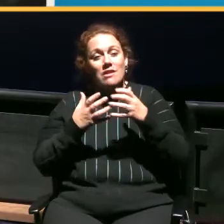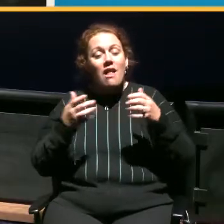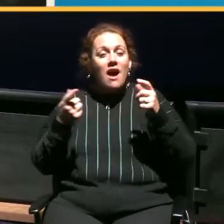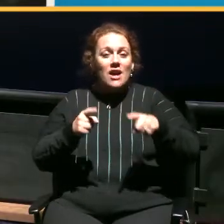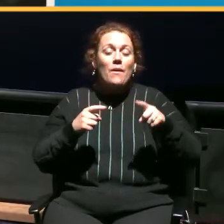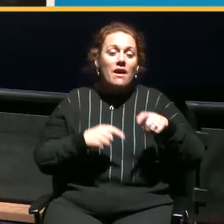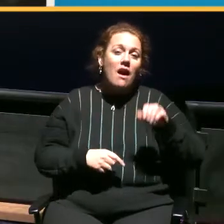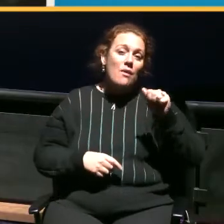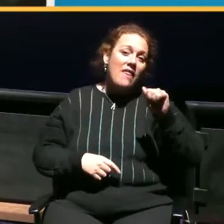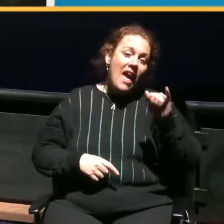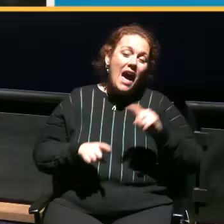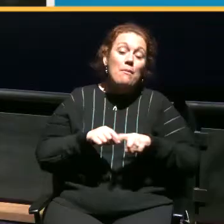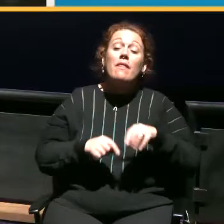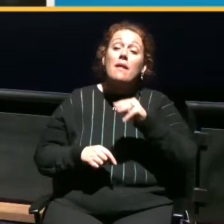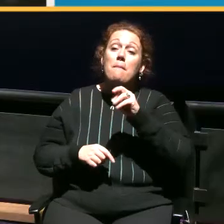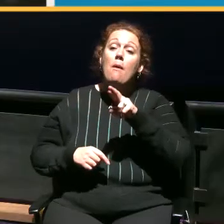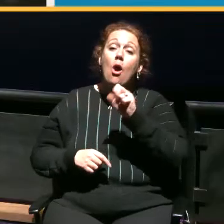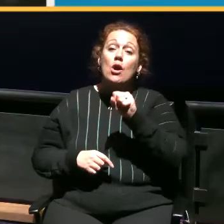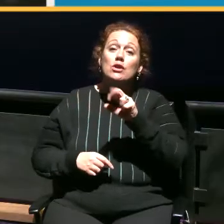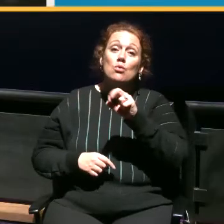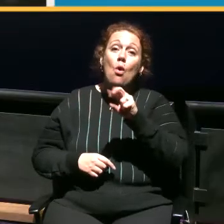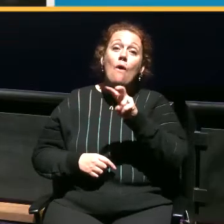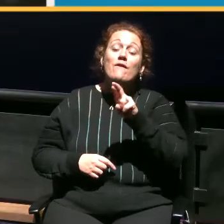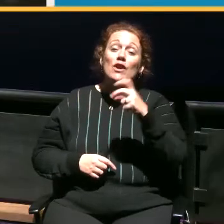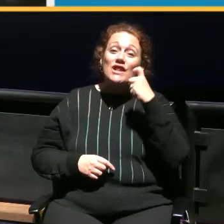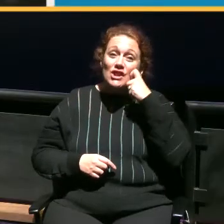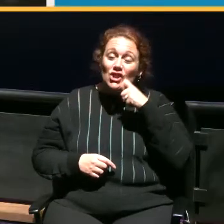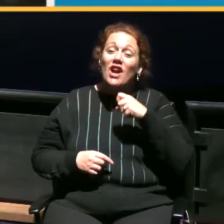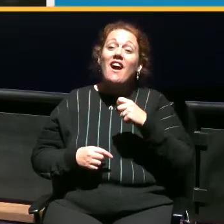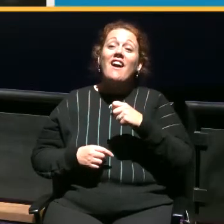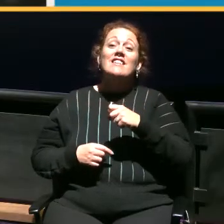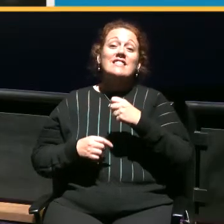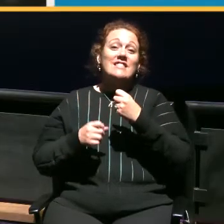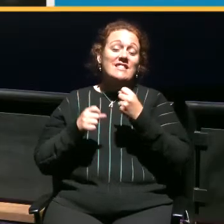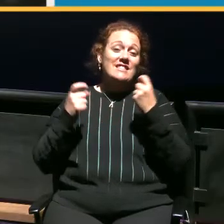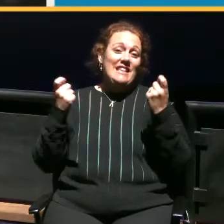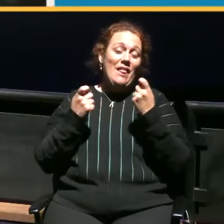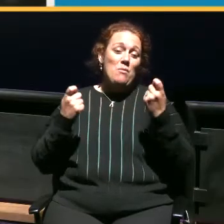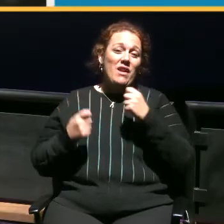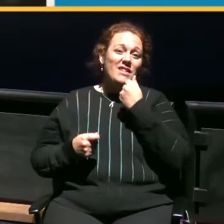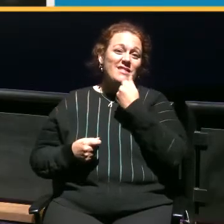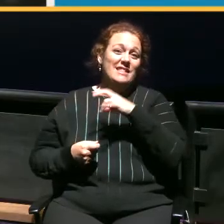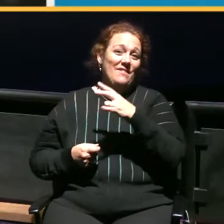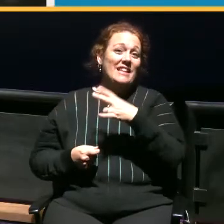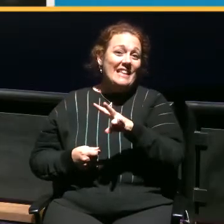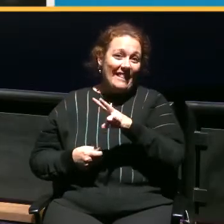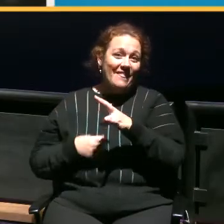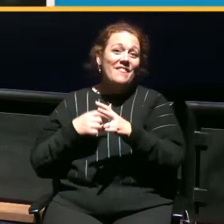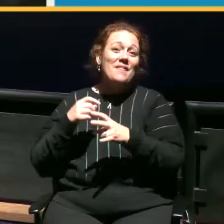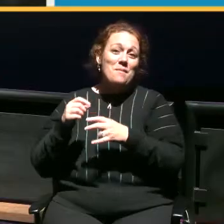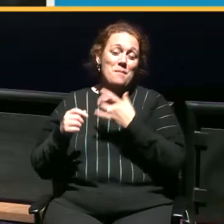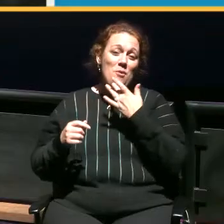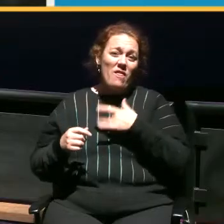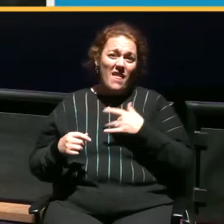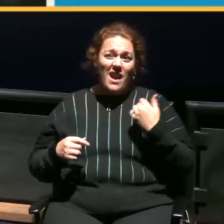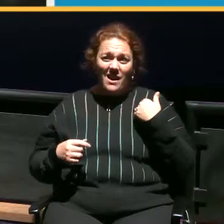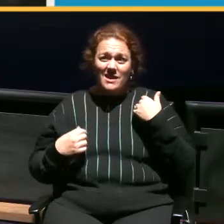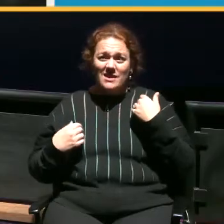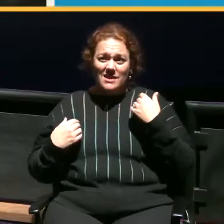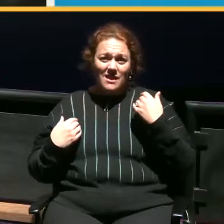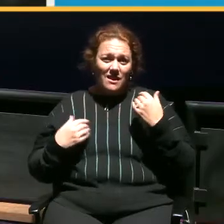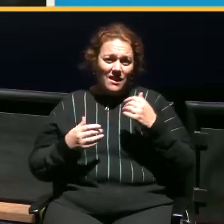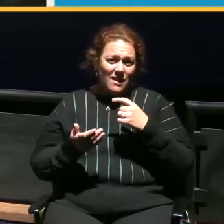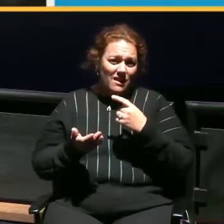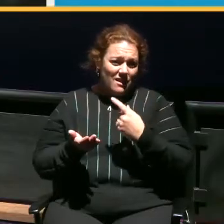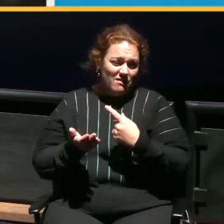Mars rover just celebrated its 13th anniversary. I think it's covered like 23 miles in those years. It's pretty big. It's like